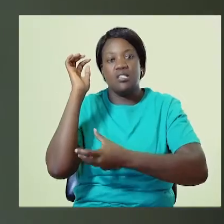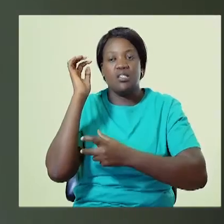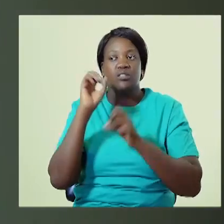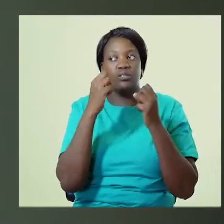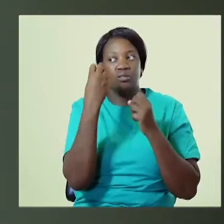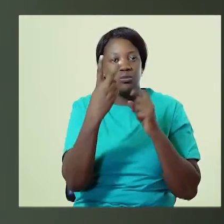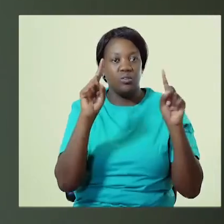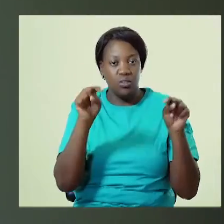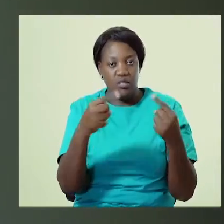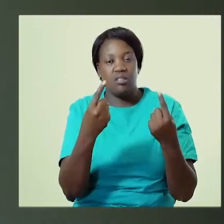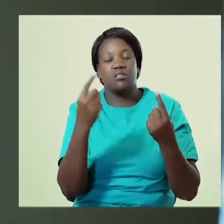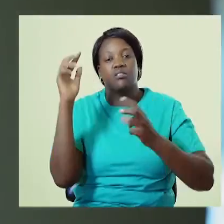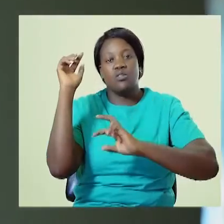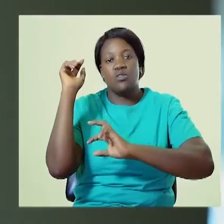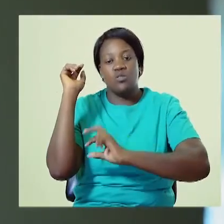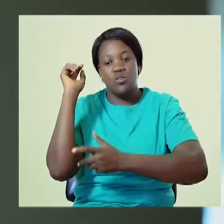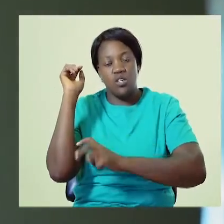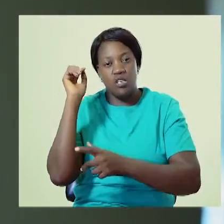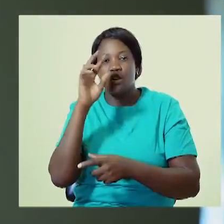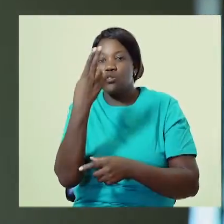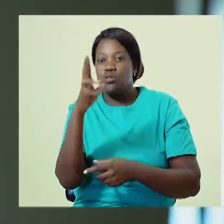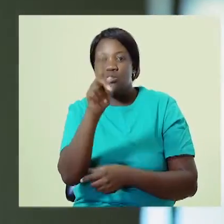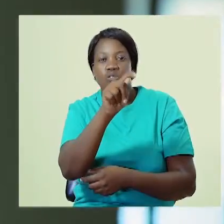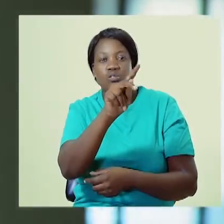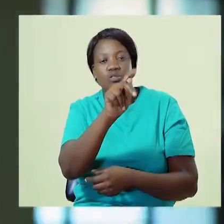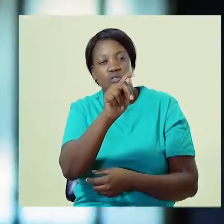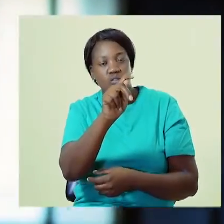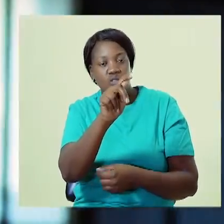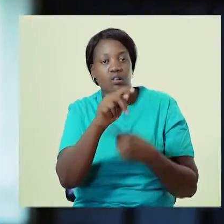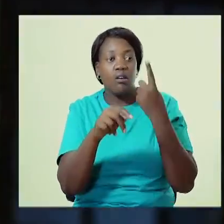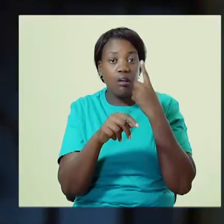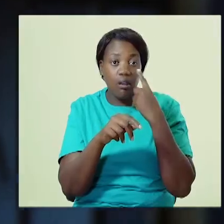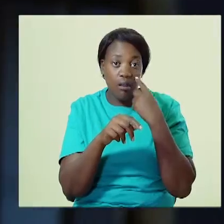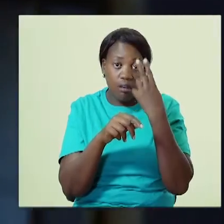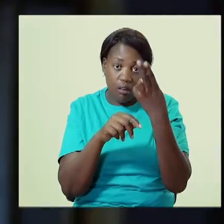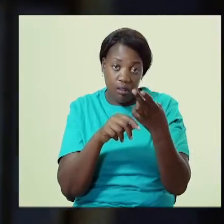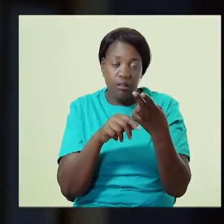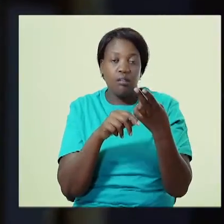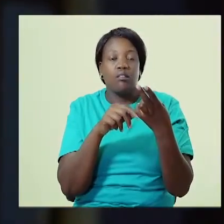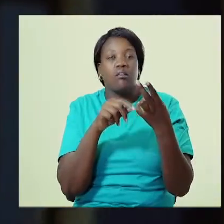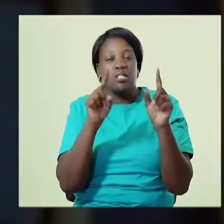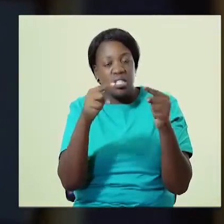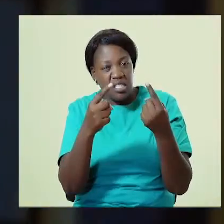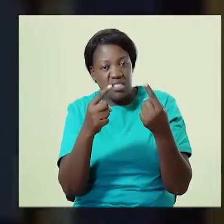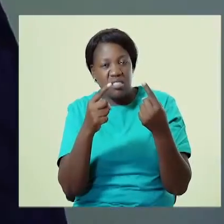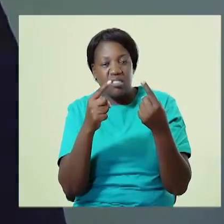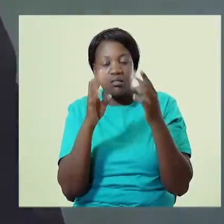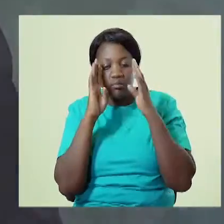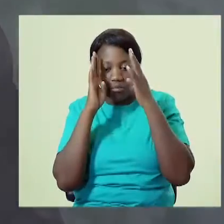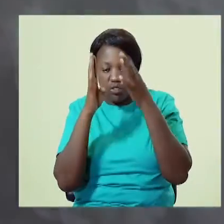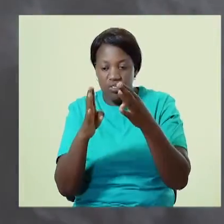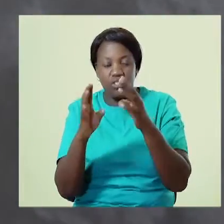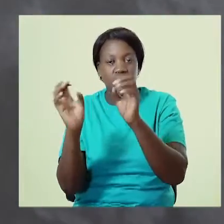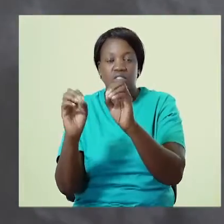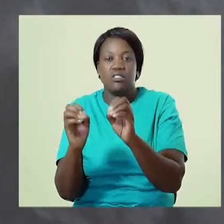important here. Radio, not TV. Because TV has visuals, plus visuals and scenes distract us. The